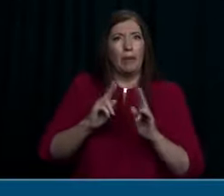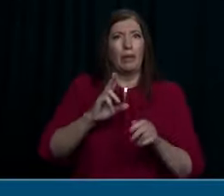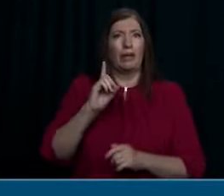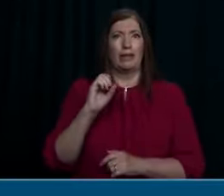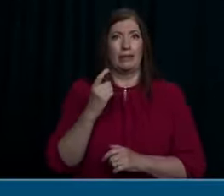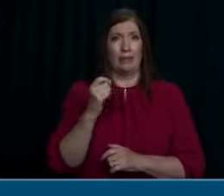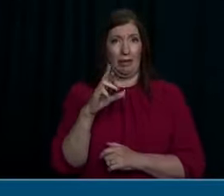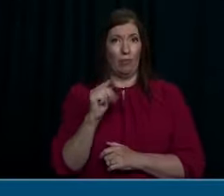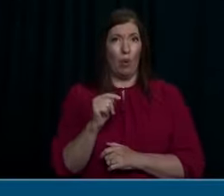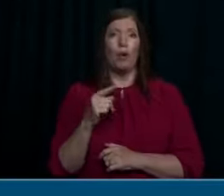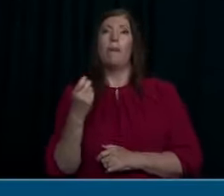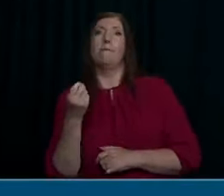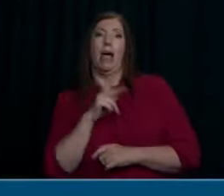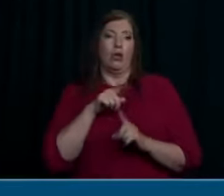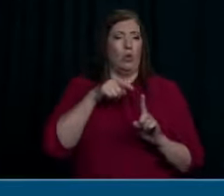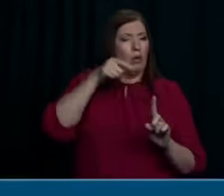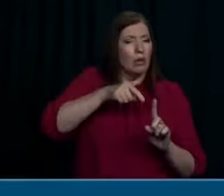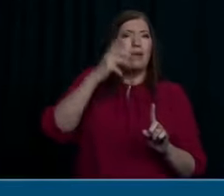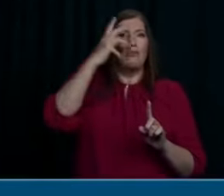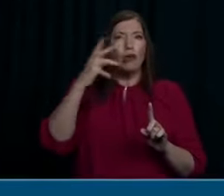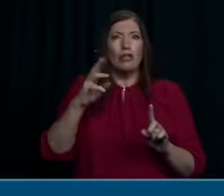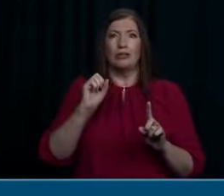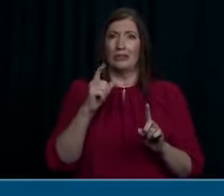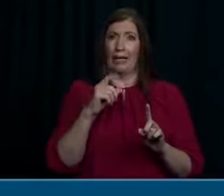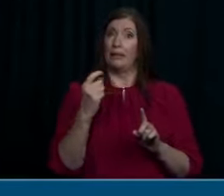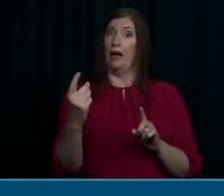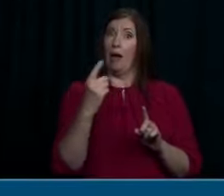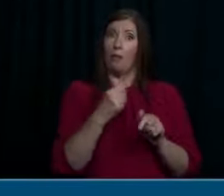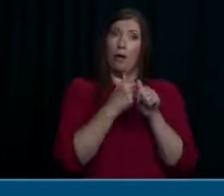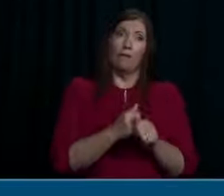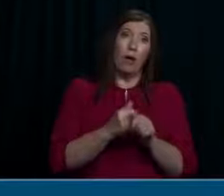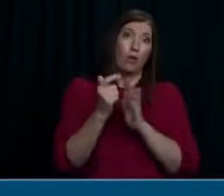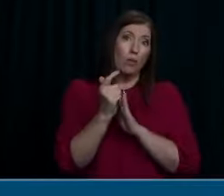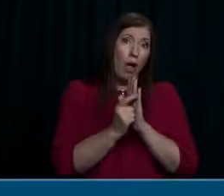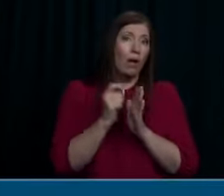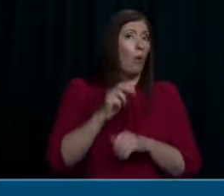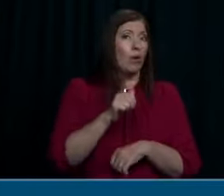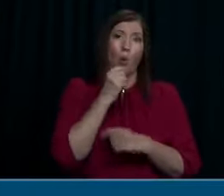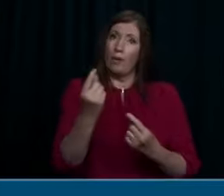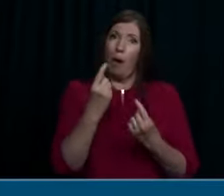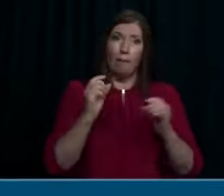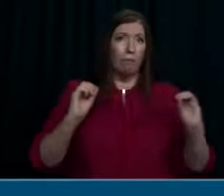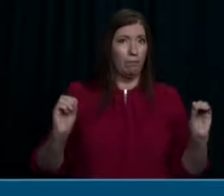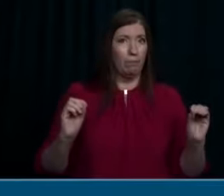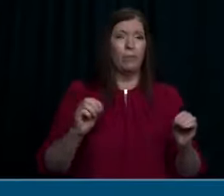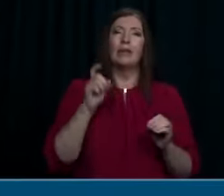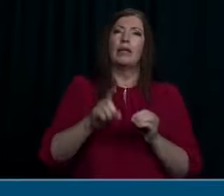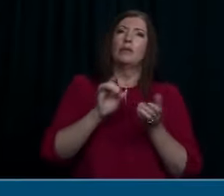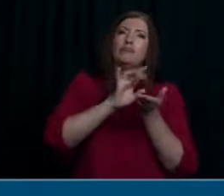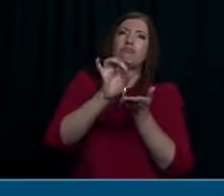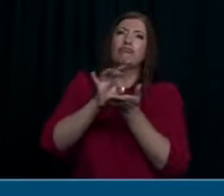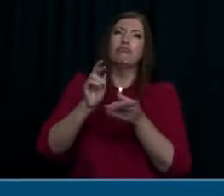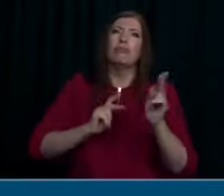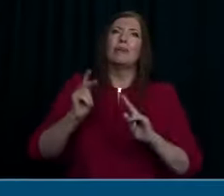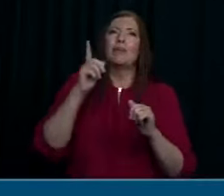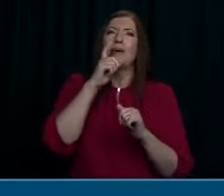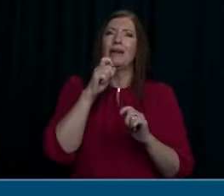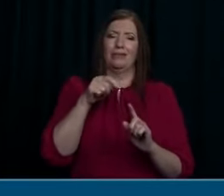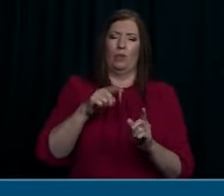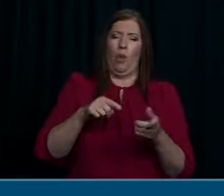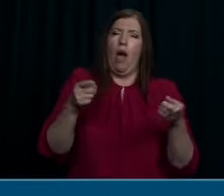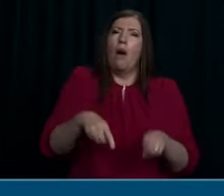our immigration status to where you come in here legally or you don't come in here at all. So to me, yes, we need to deport those people, because here's what